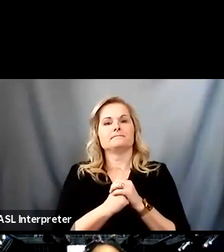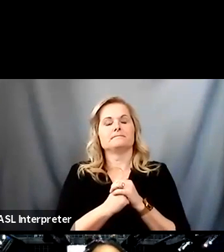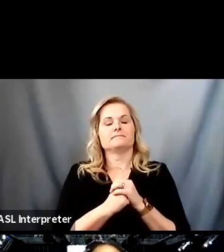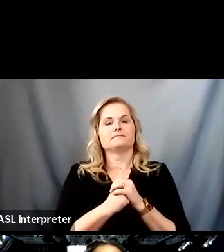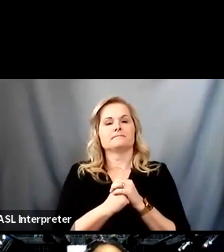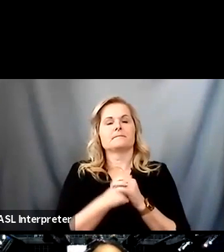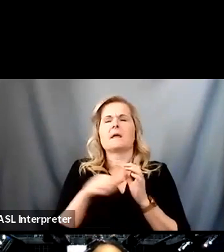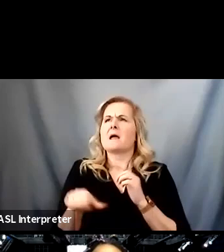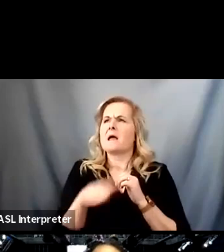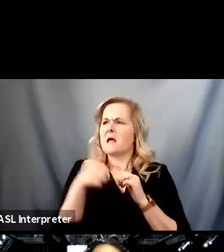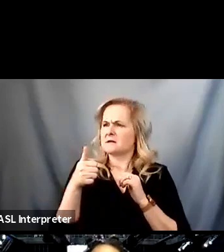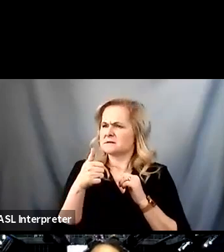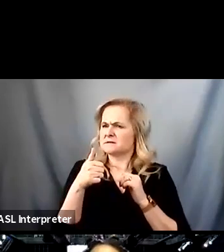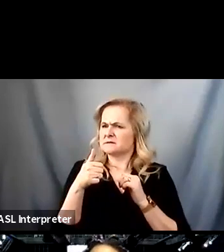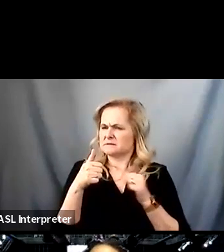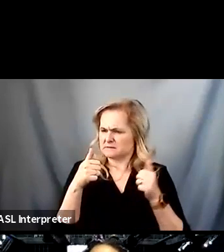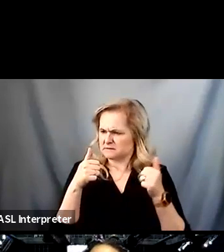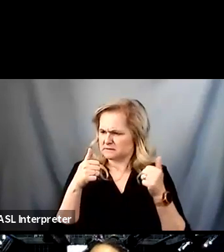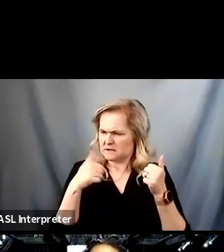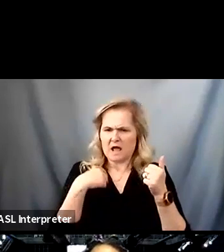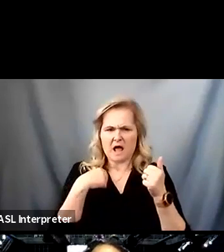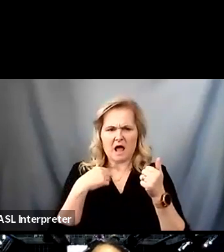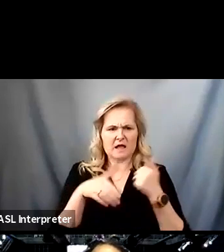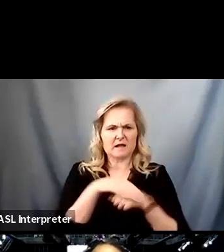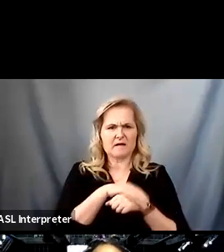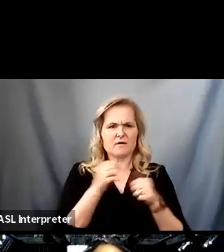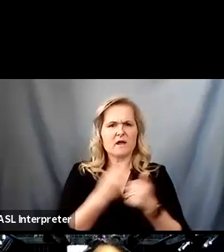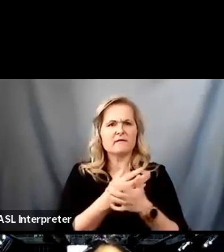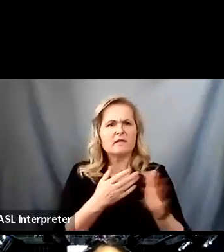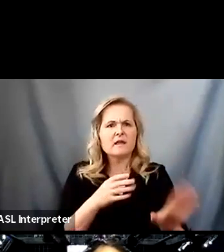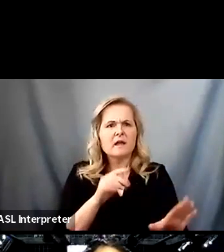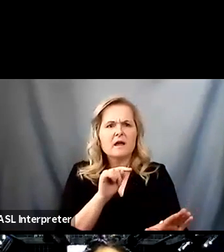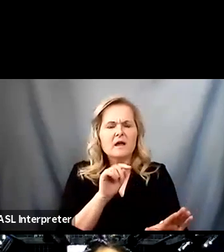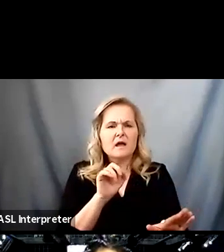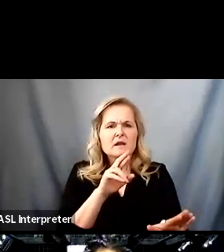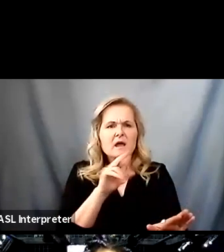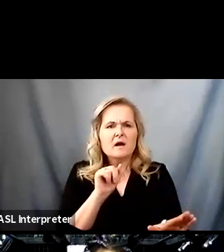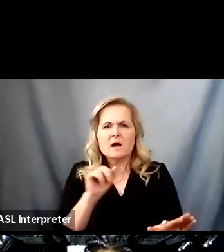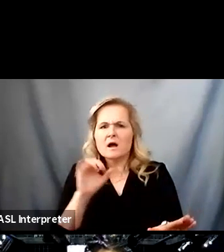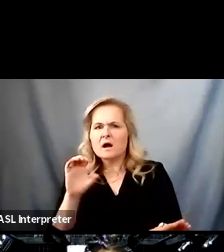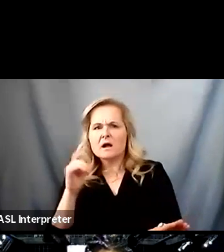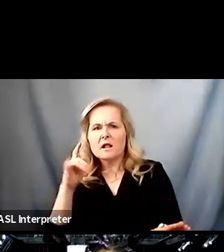What else? Did I cover everything, Tara, Claudia?